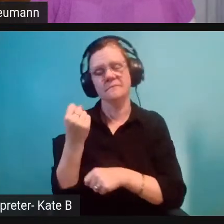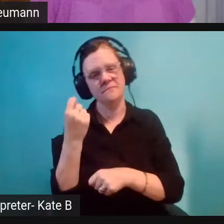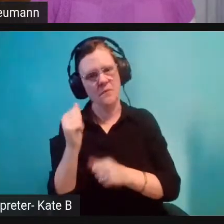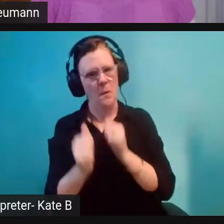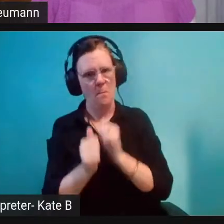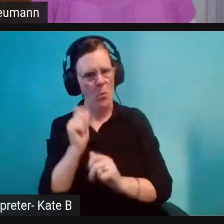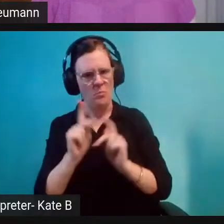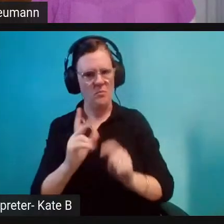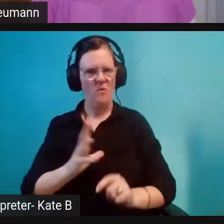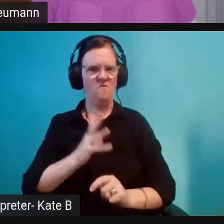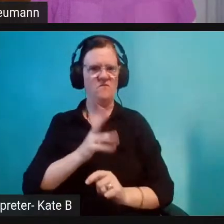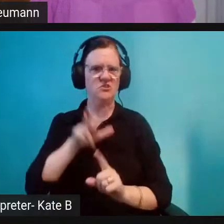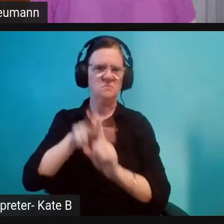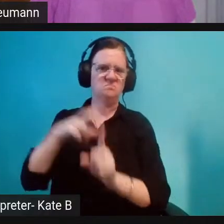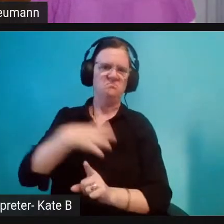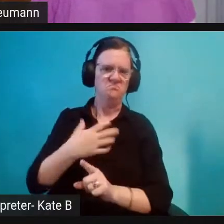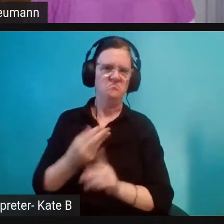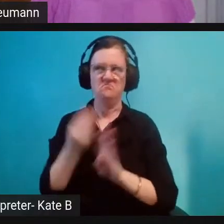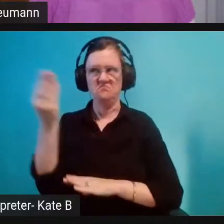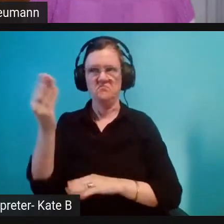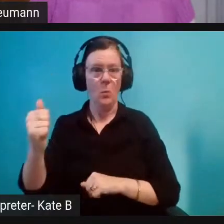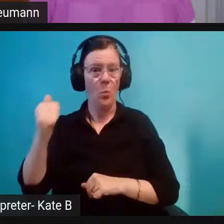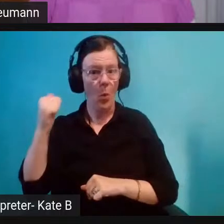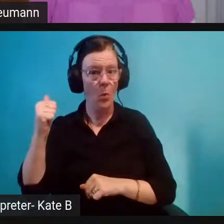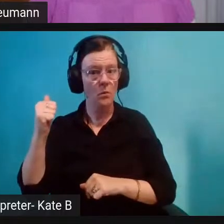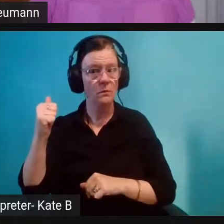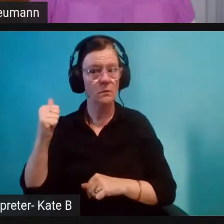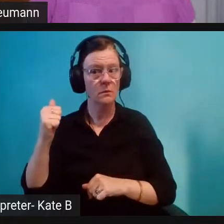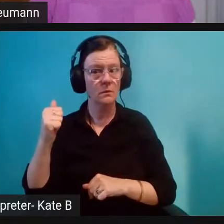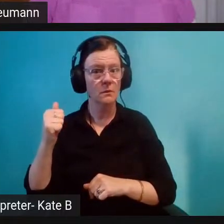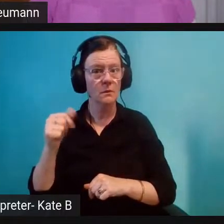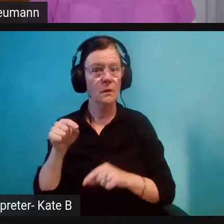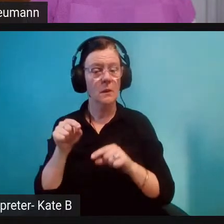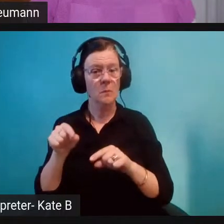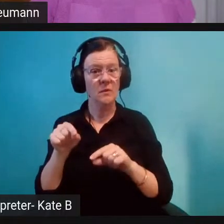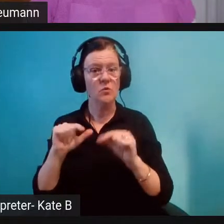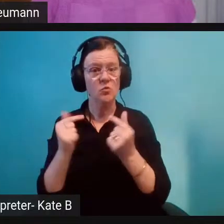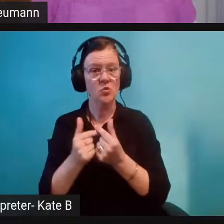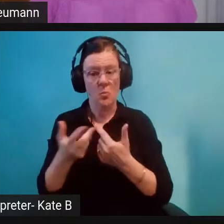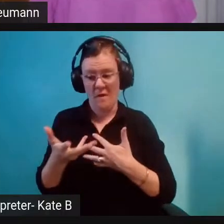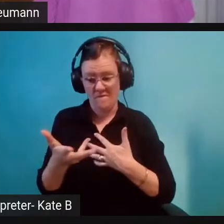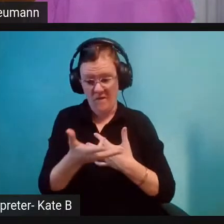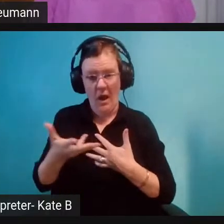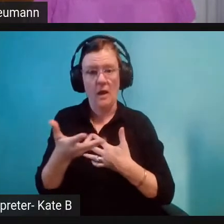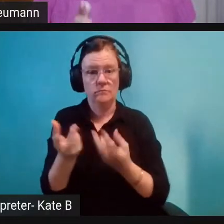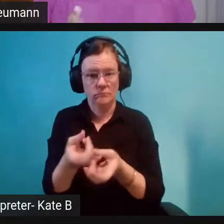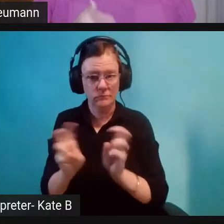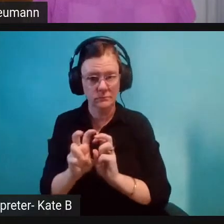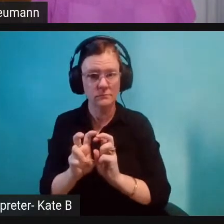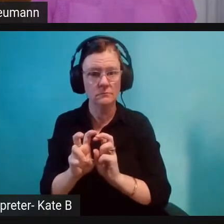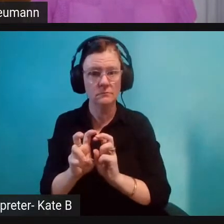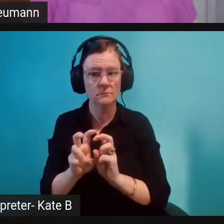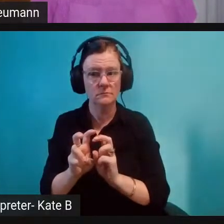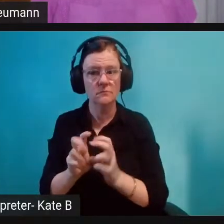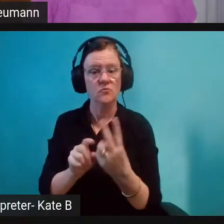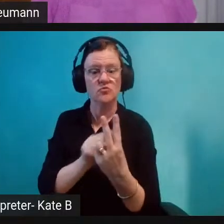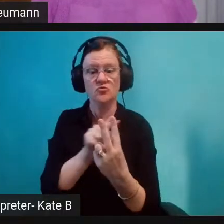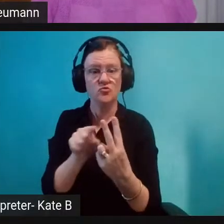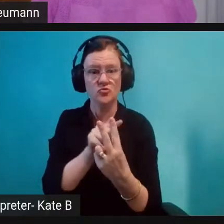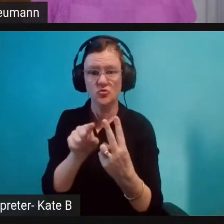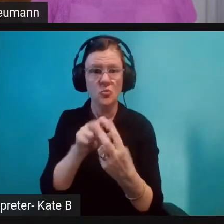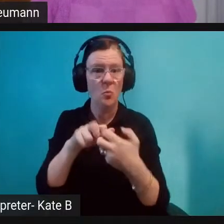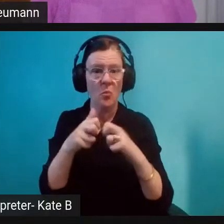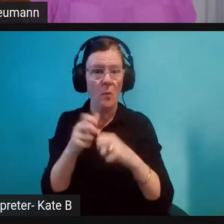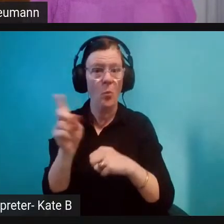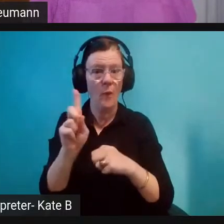a complaint against that person. But this is a group of 5 people that I was speaking to, and 2 of them had problems with